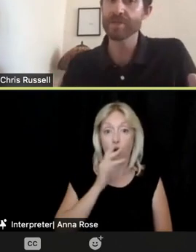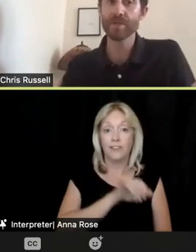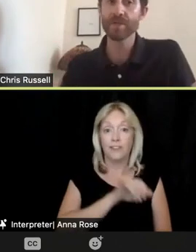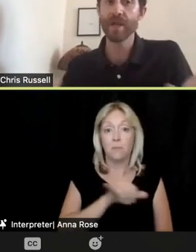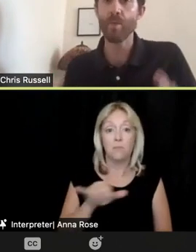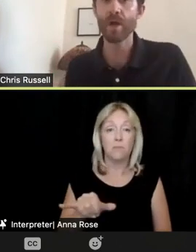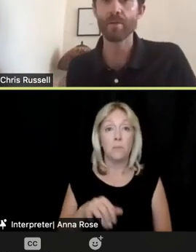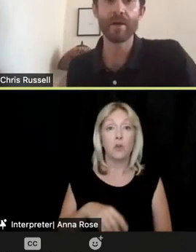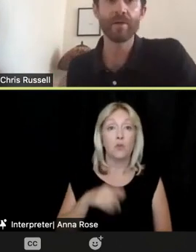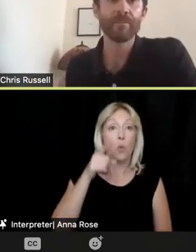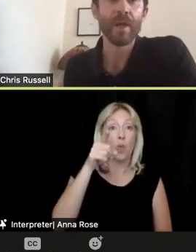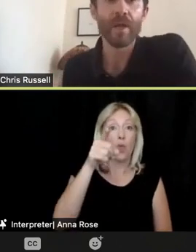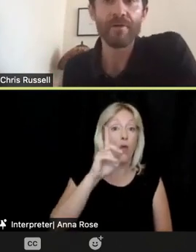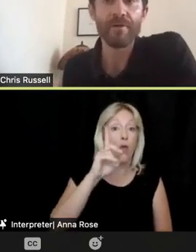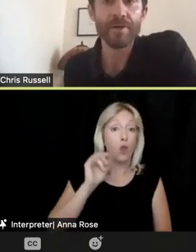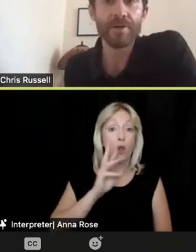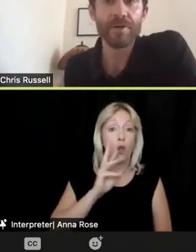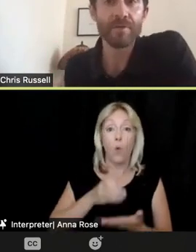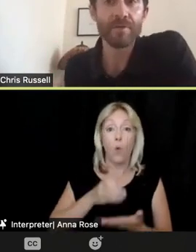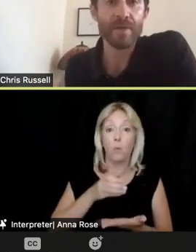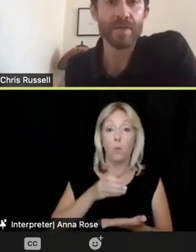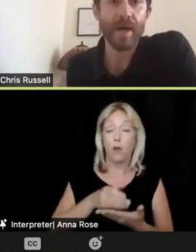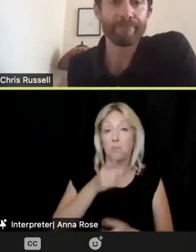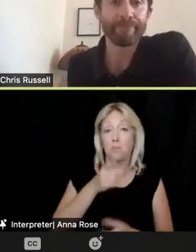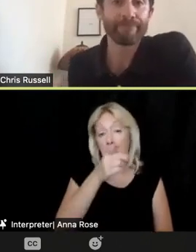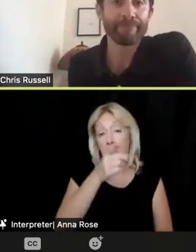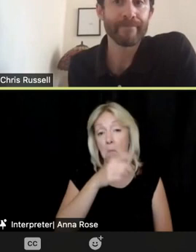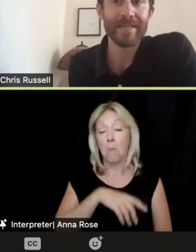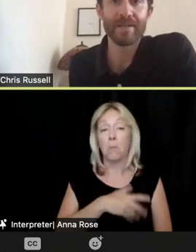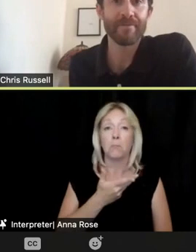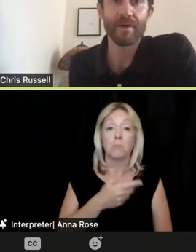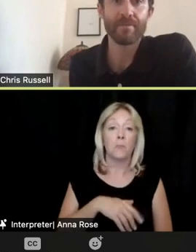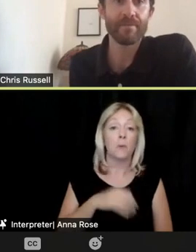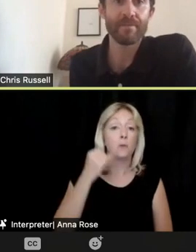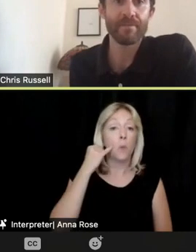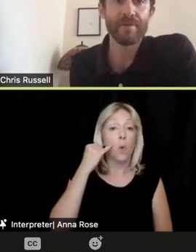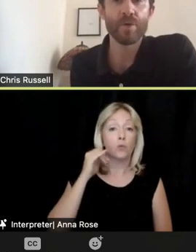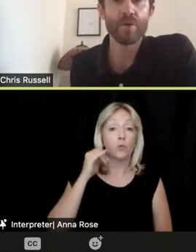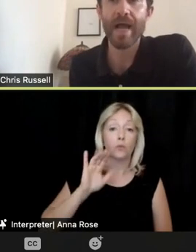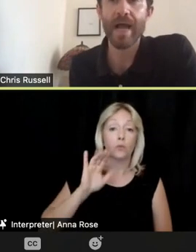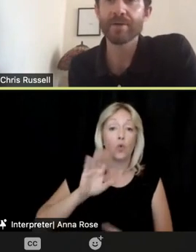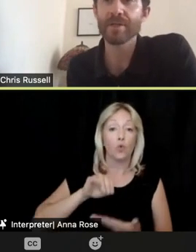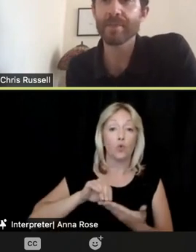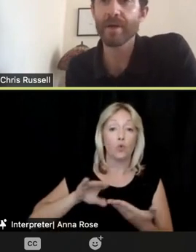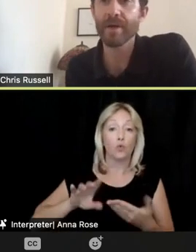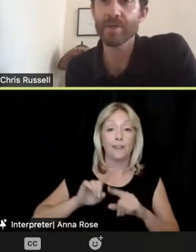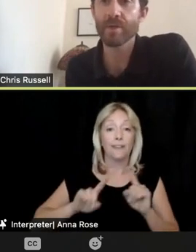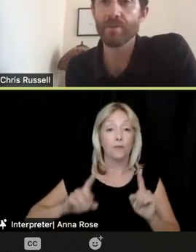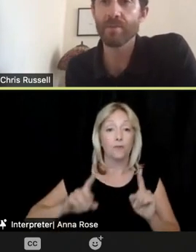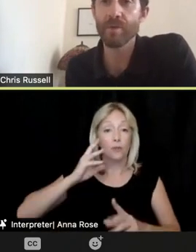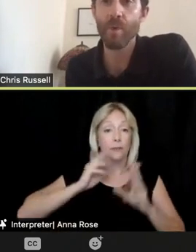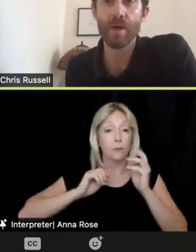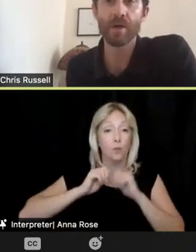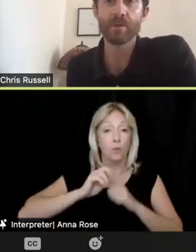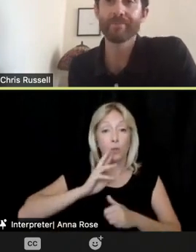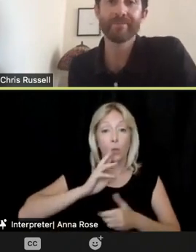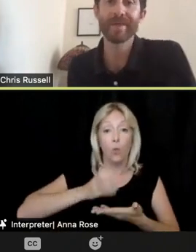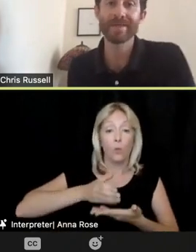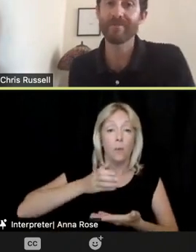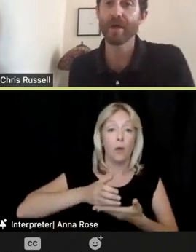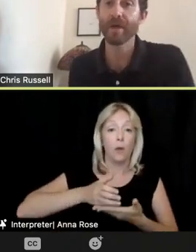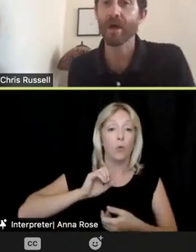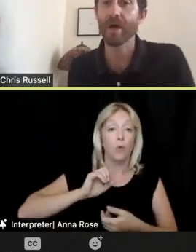though this looks like a water bottle, if your student has a different visual or tactile experience with